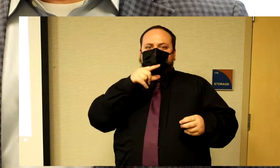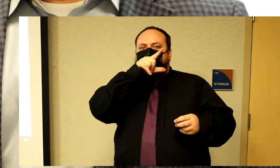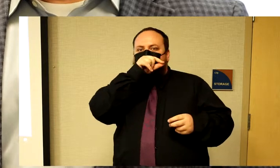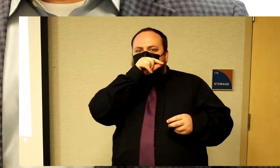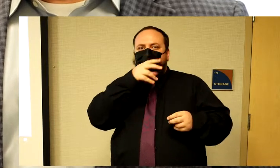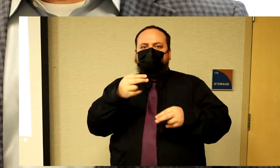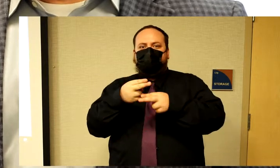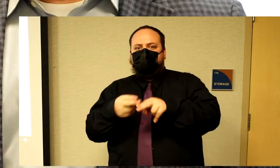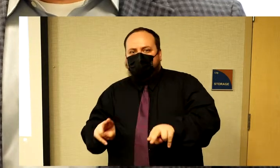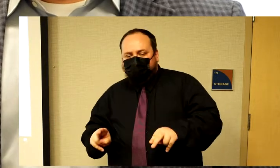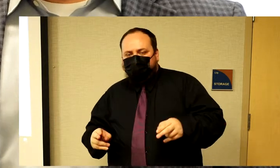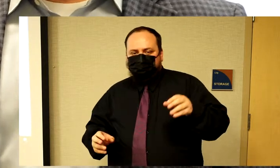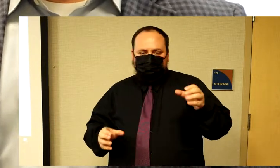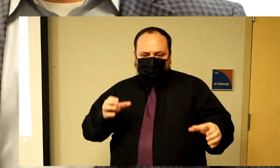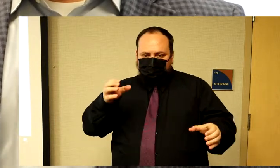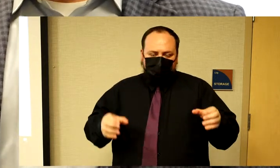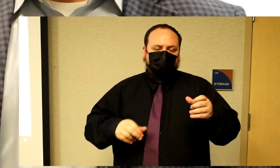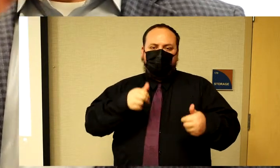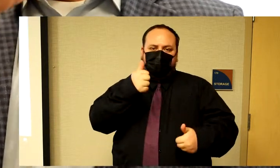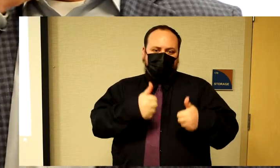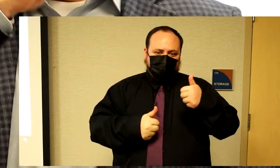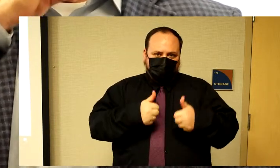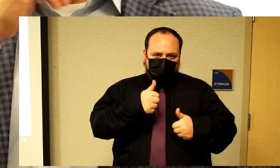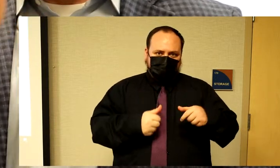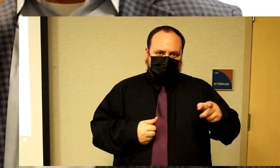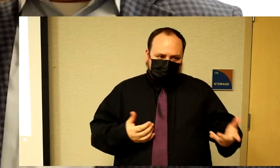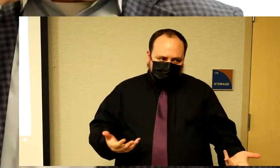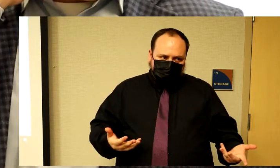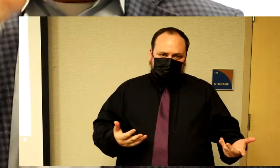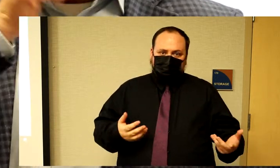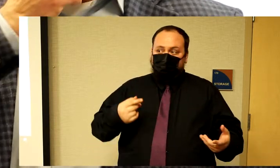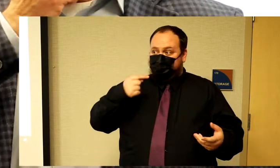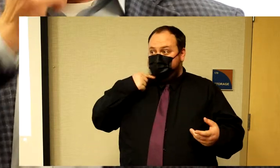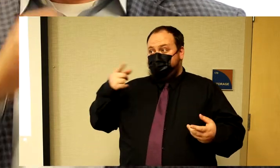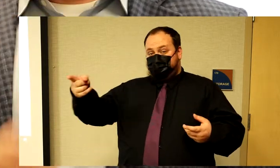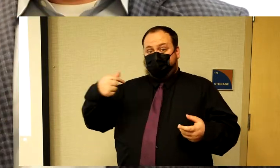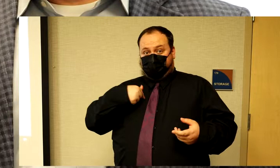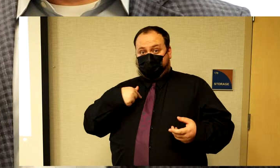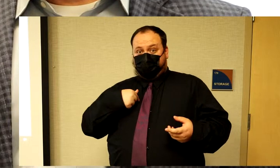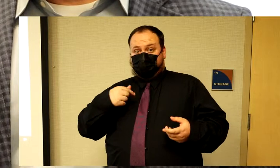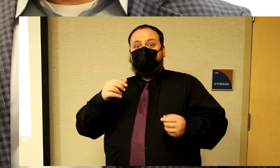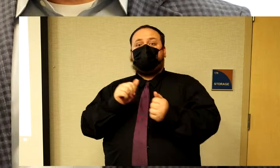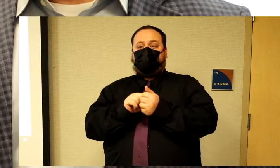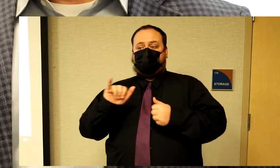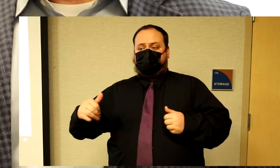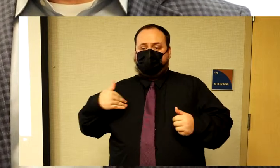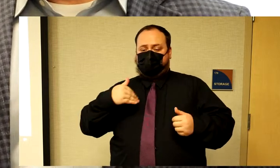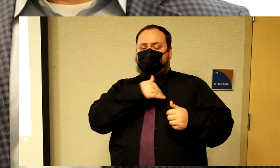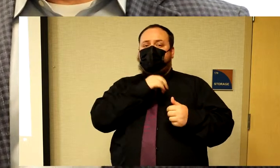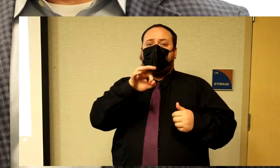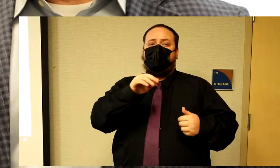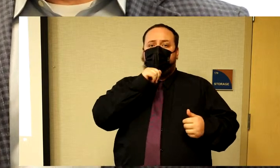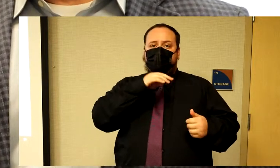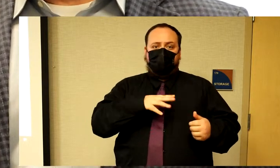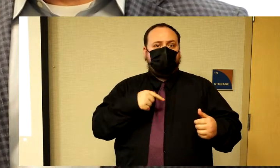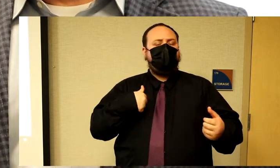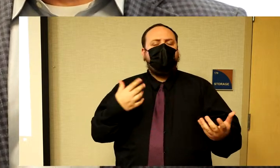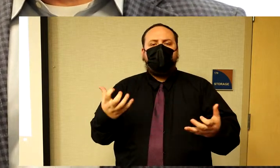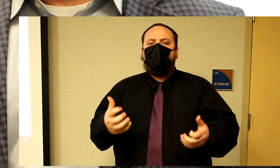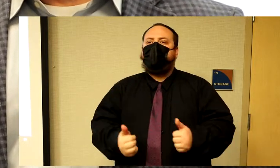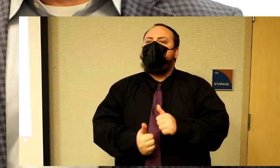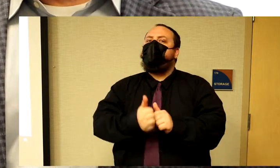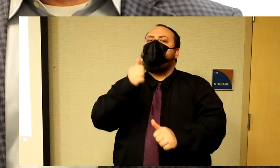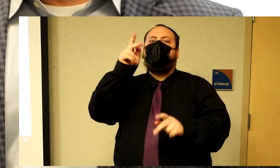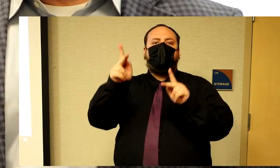So we at the League of Women Voters want as much civic engagement as